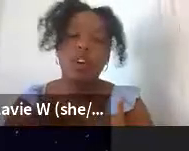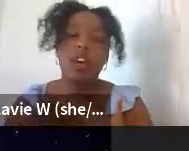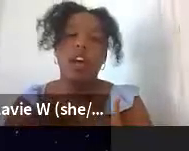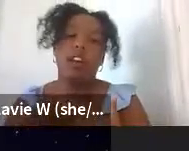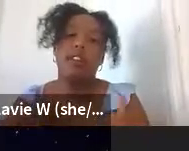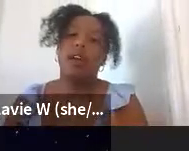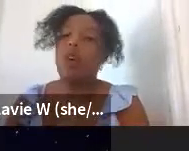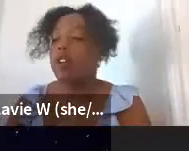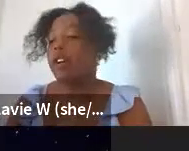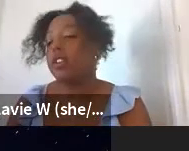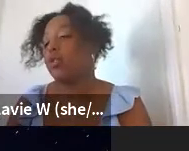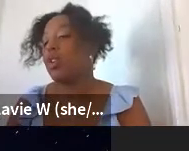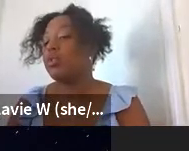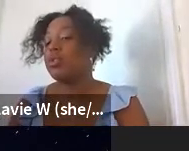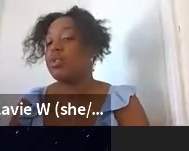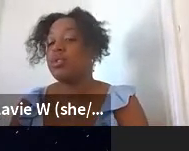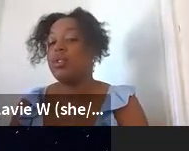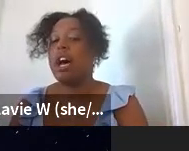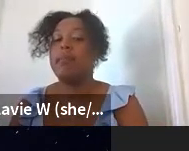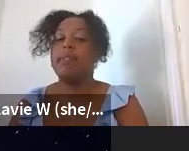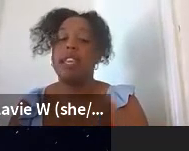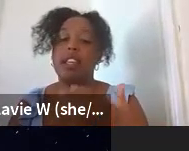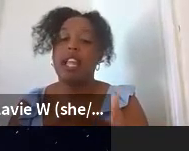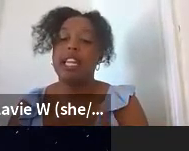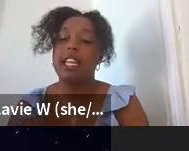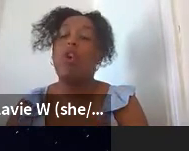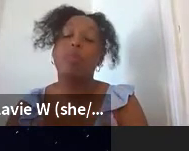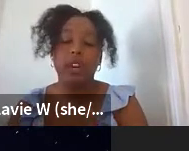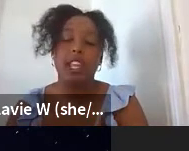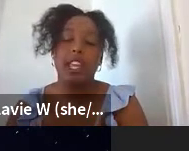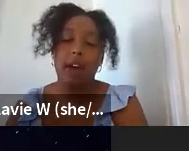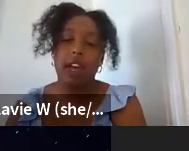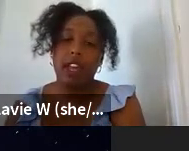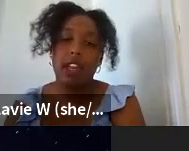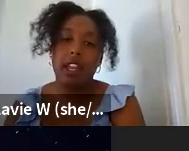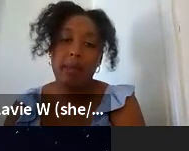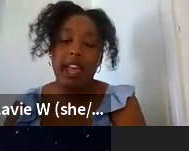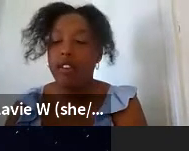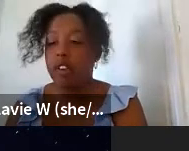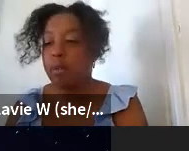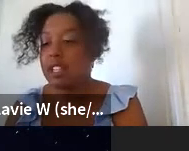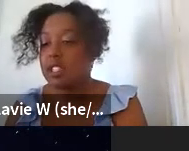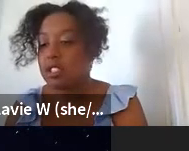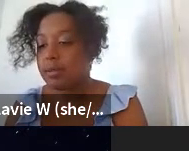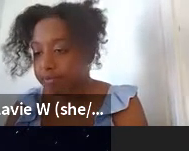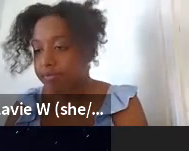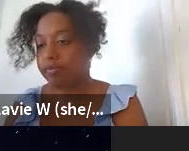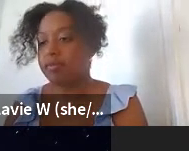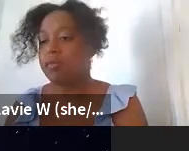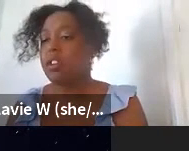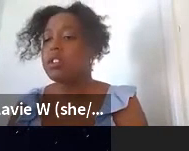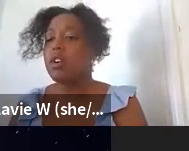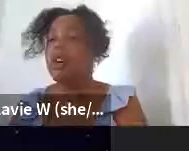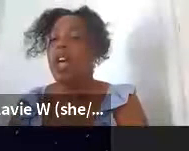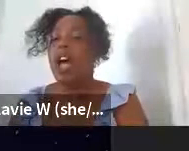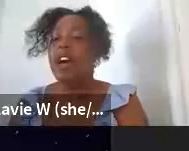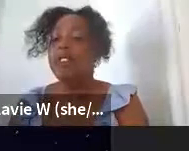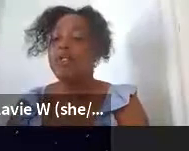do if I so chose to incorporate in my aerial practice.